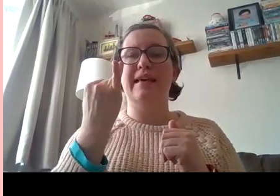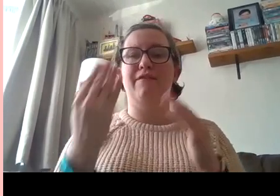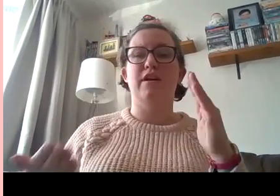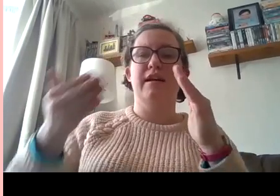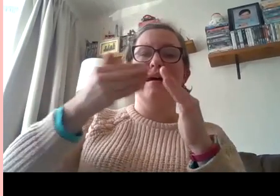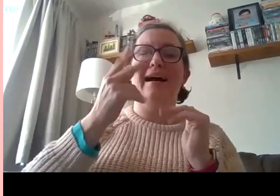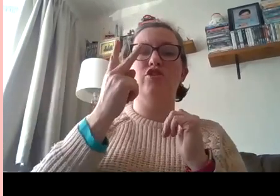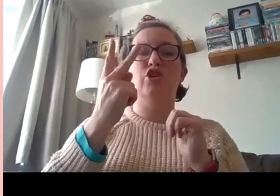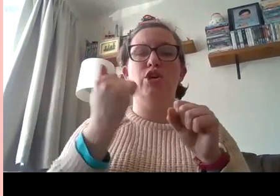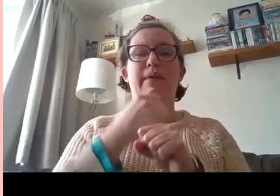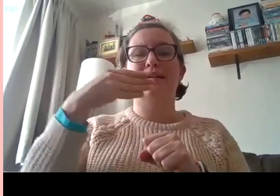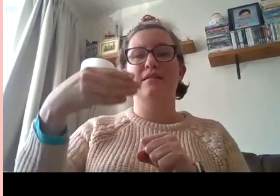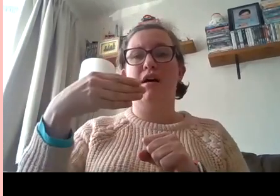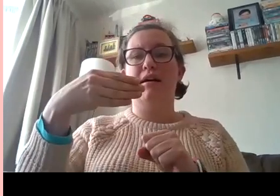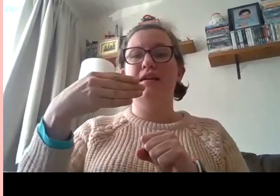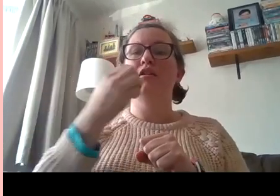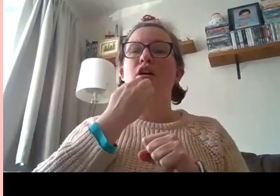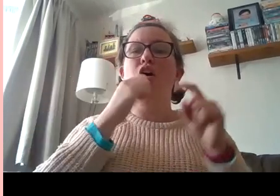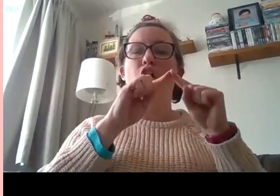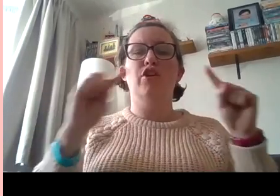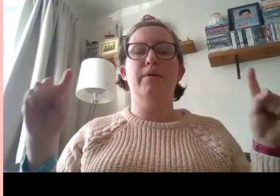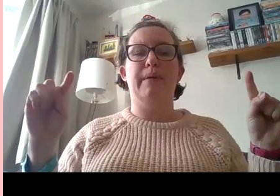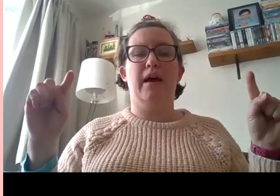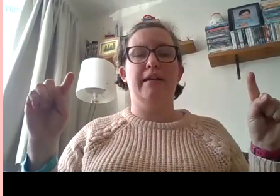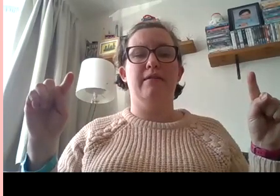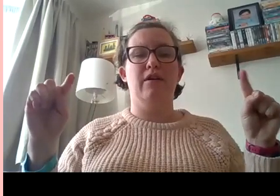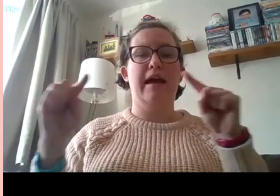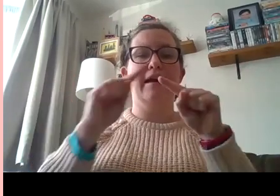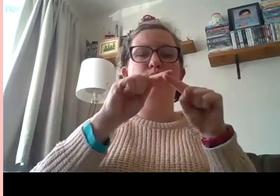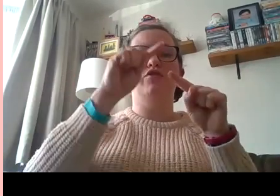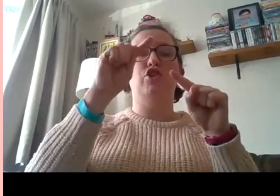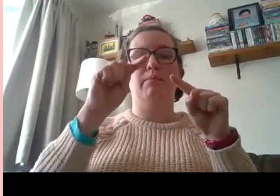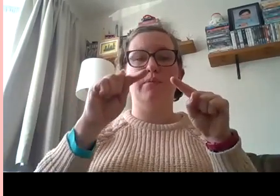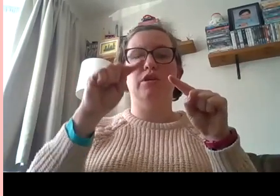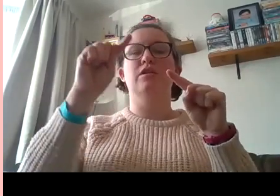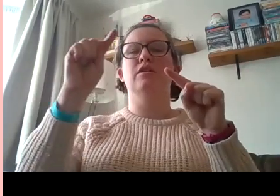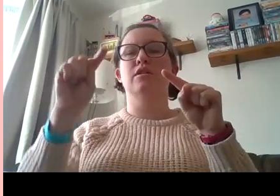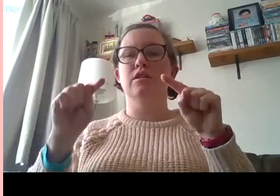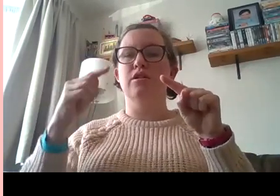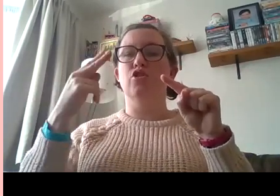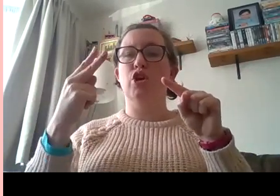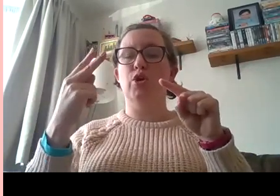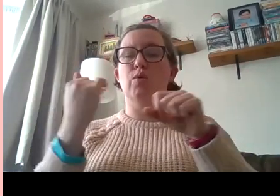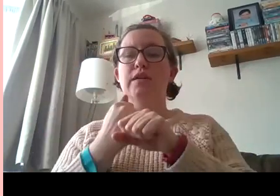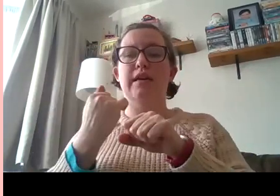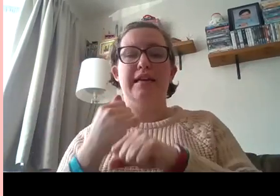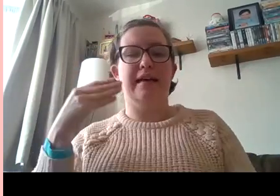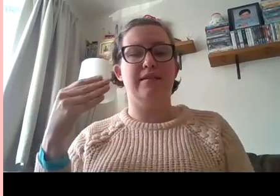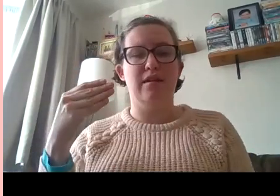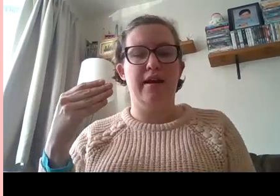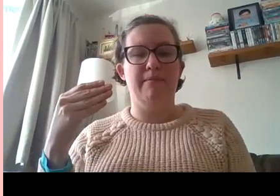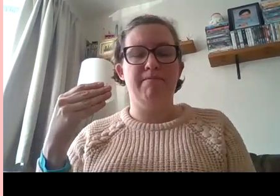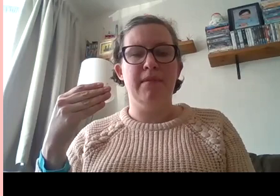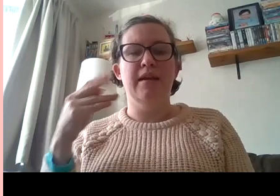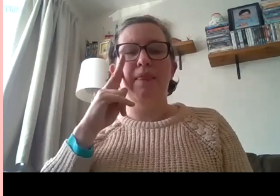done 7 add 2 makes 9 on a number line, okay? And we've jumped 2 to get the